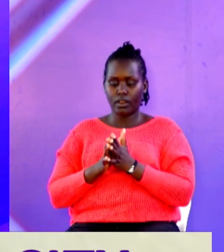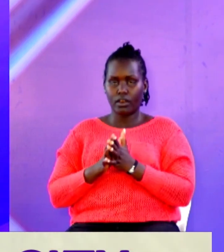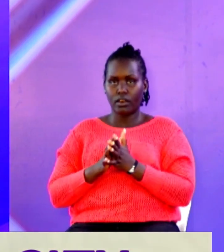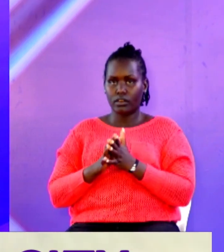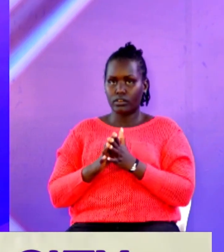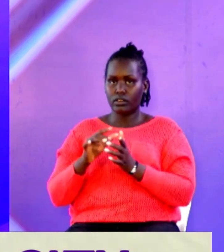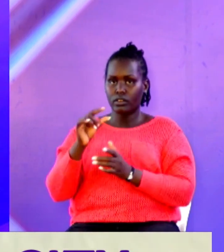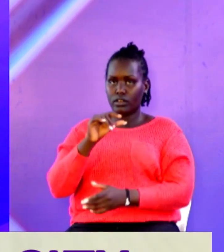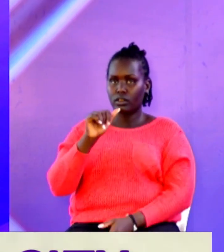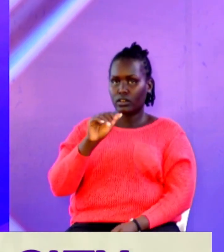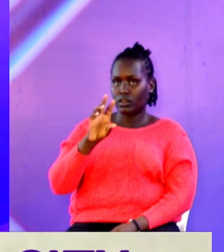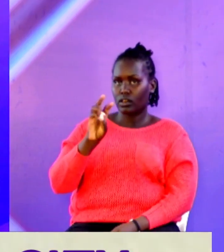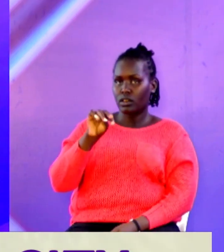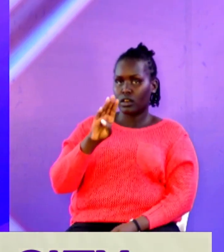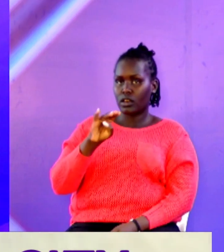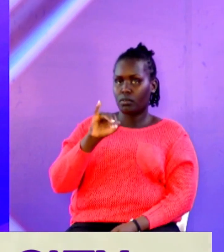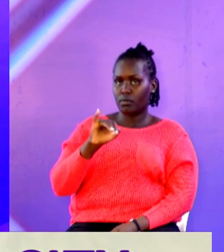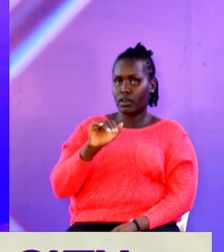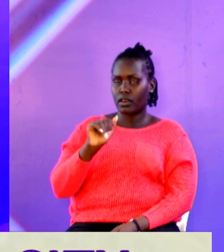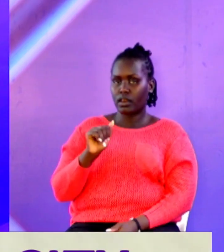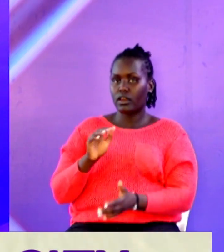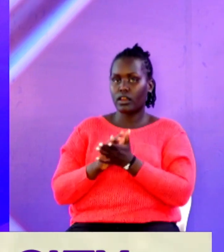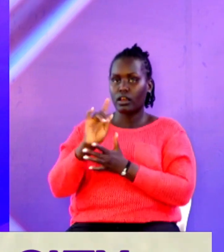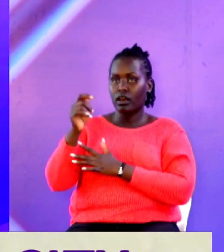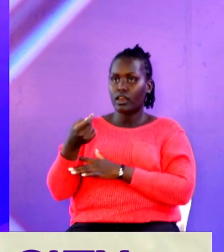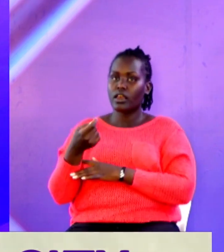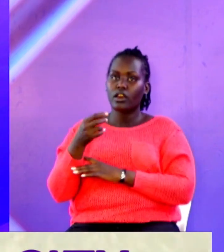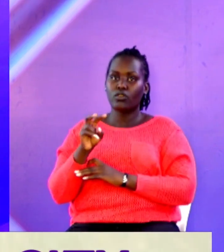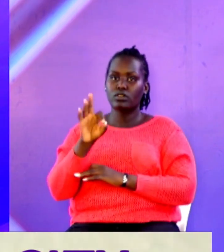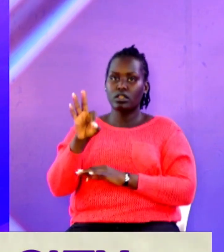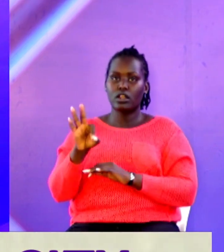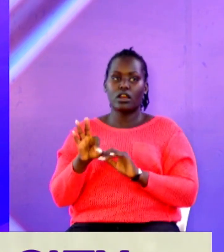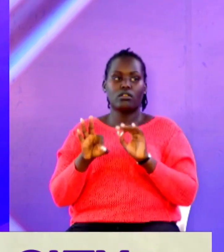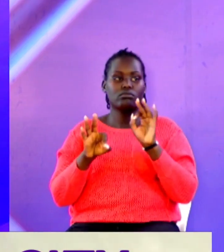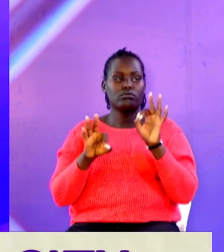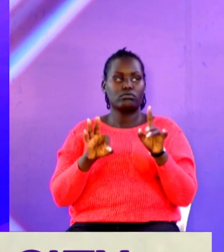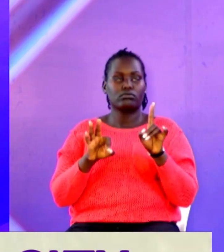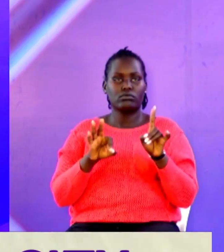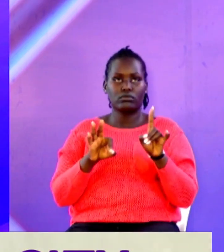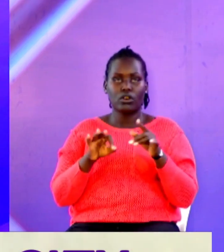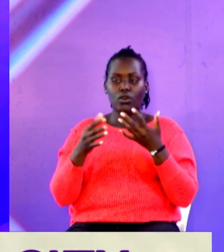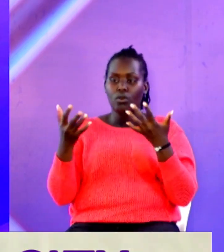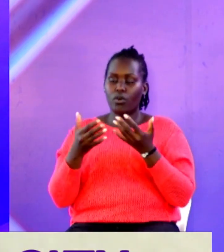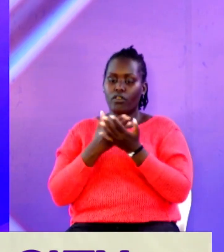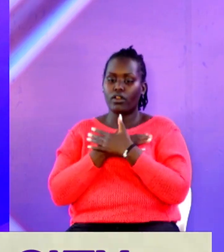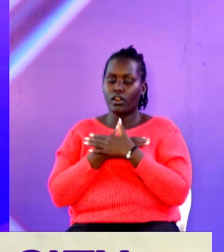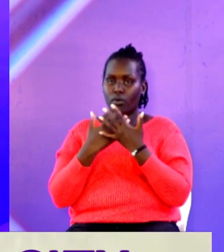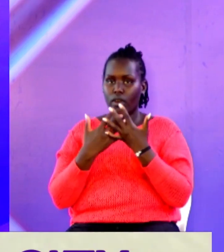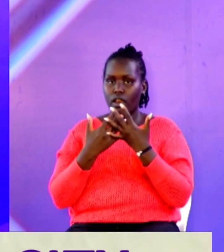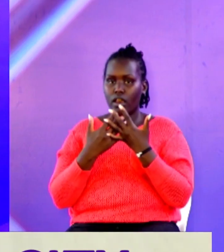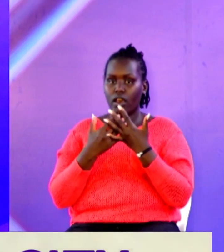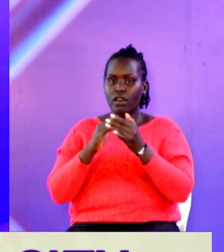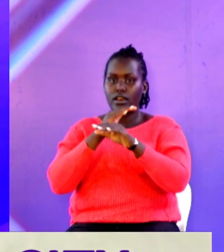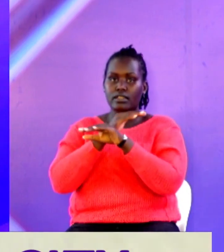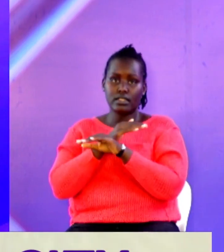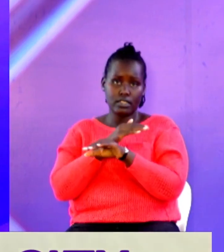versus Kenya, it was a 3-3 draw. And then before that, we had other international friendly games whereby Zanzibar managed to